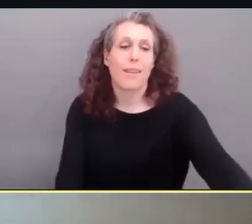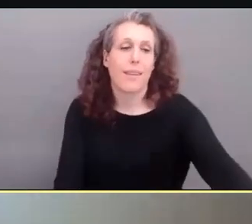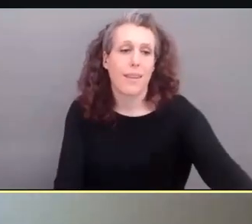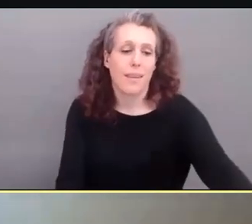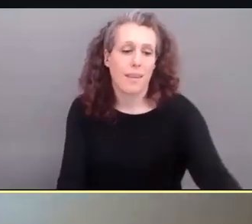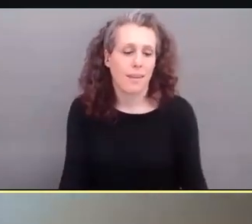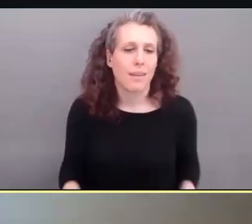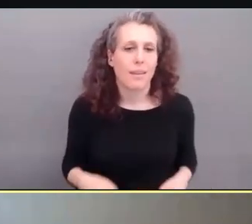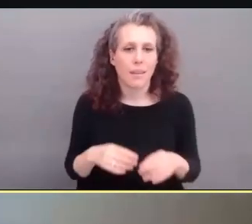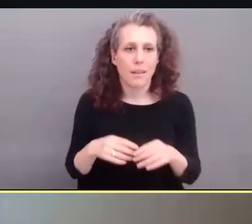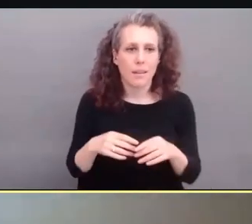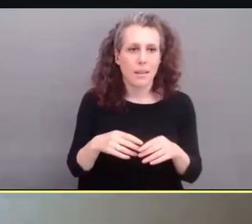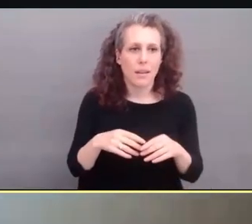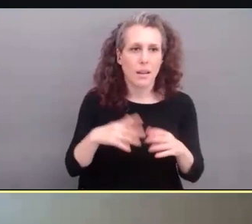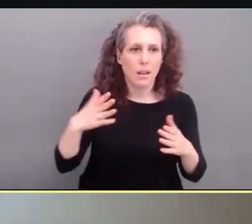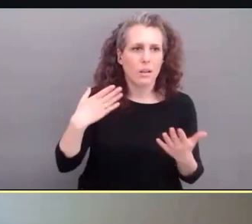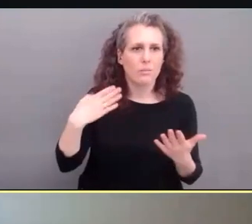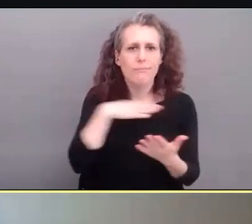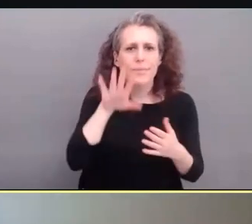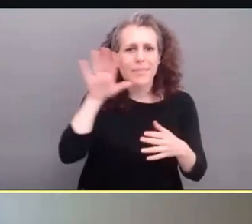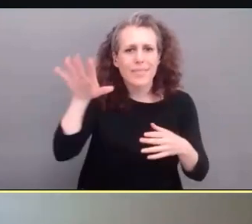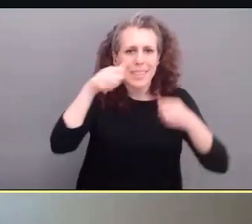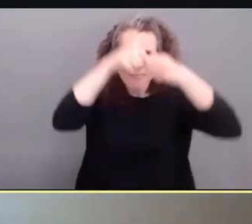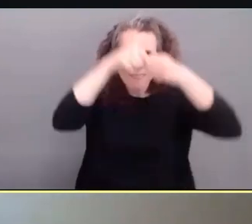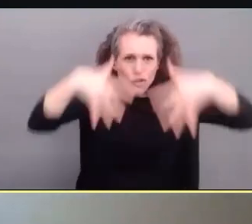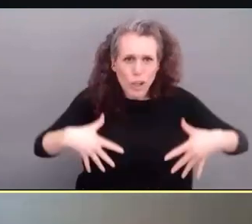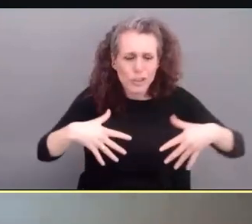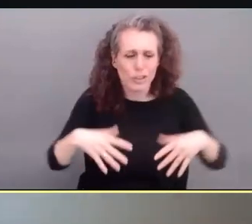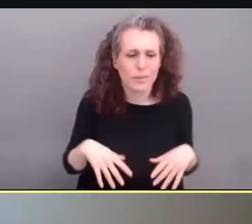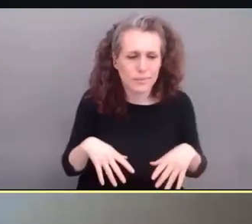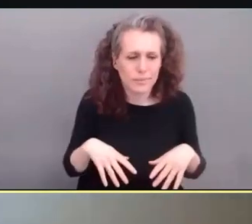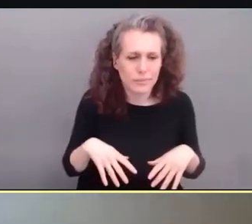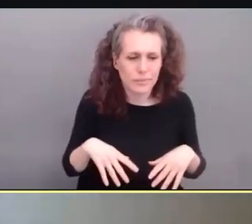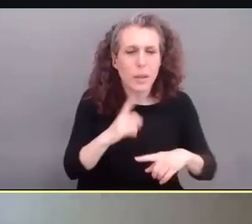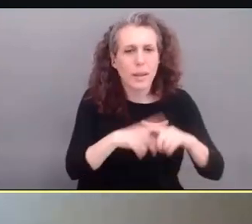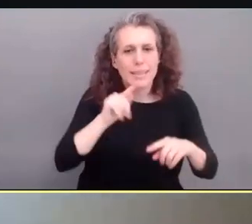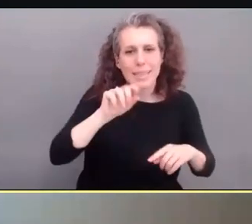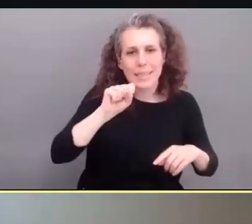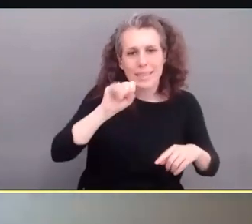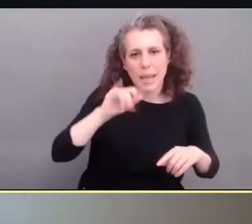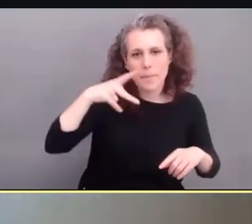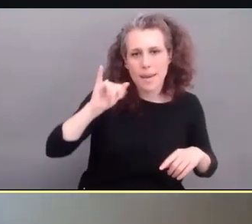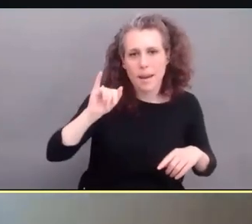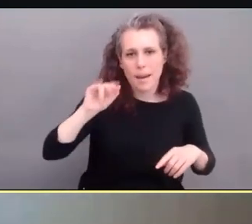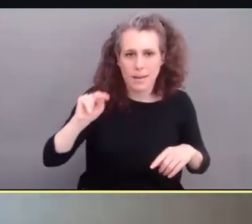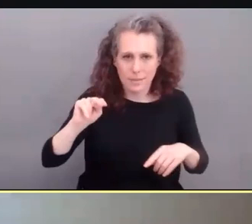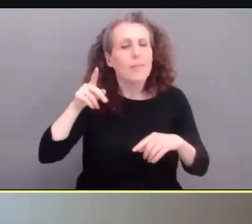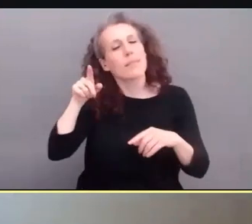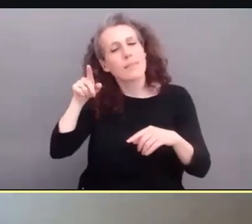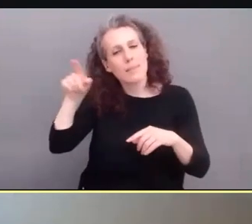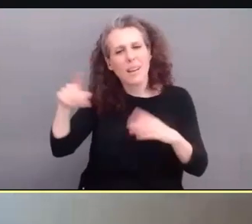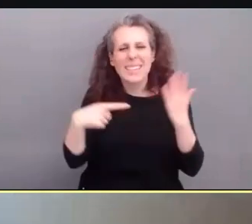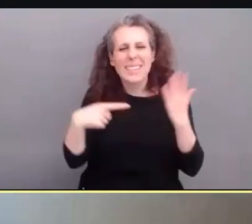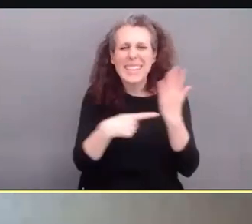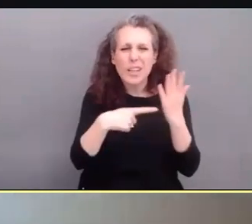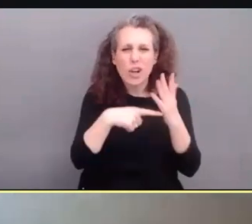those railway infrastructure standards that are also via the TSI PIM technical specifications